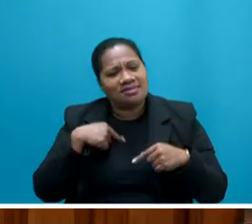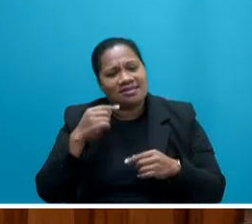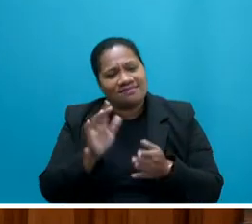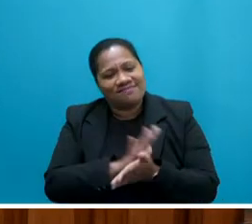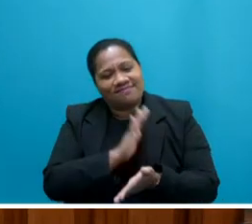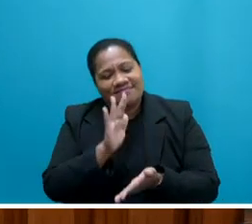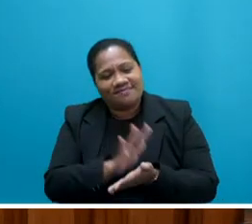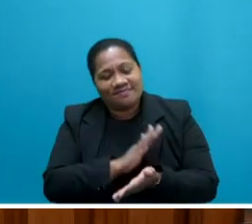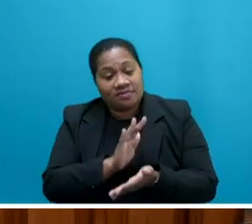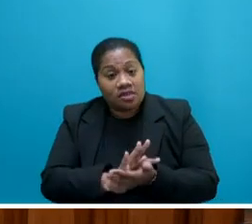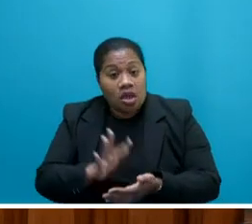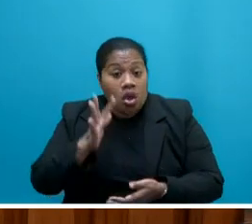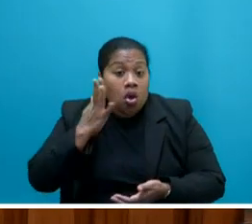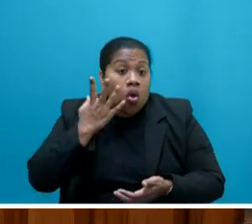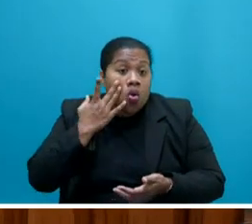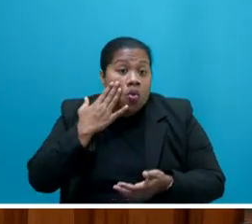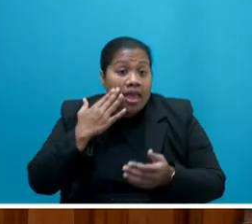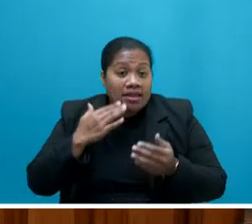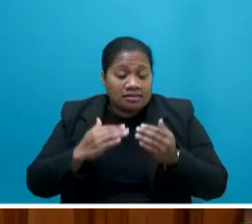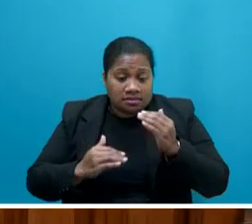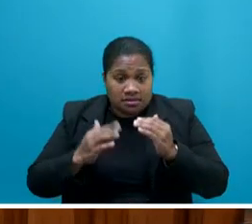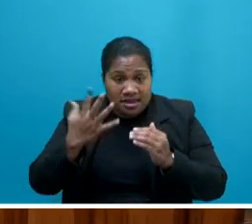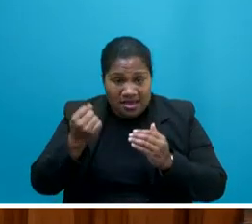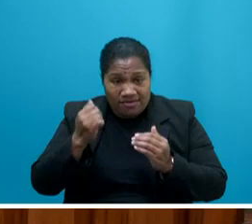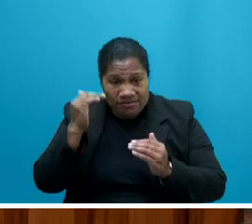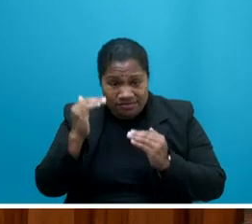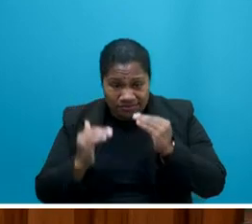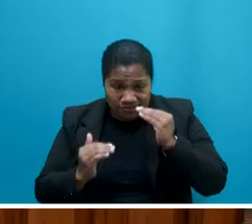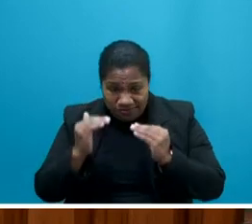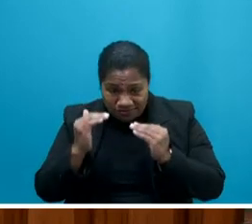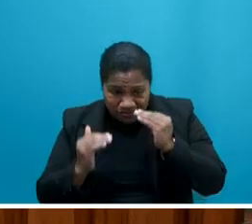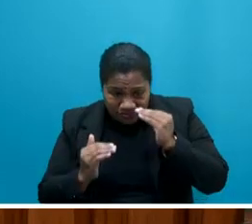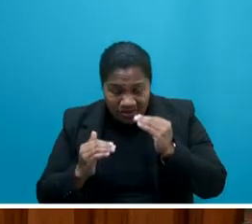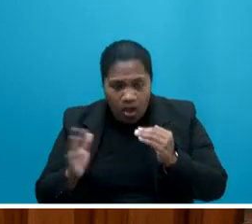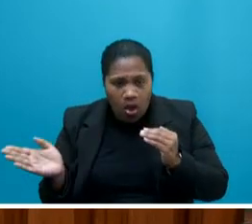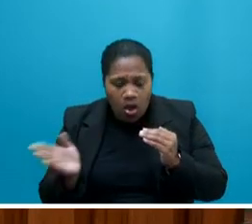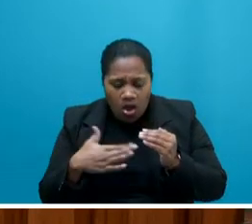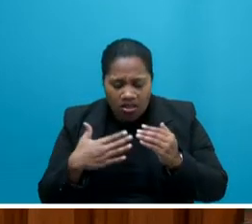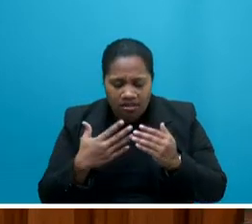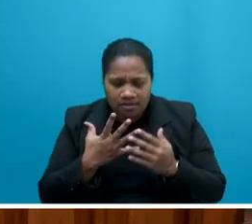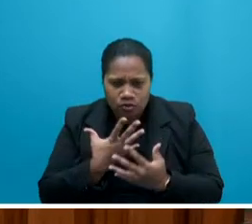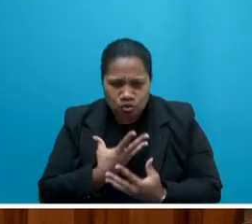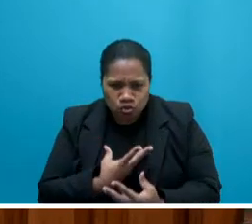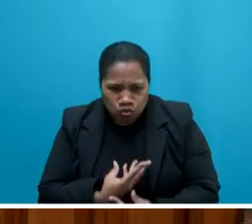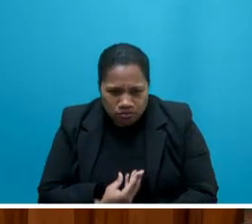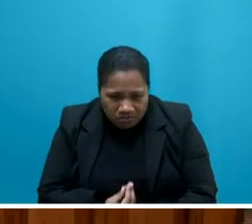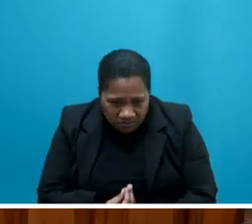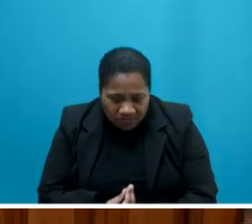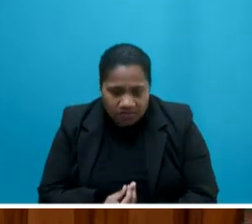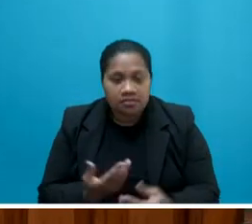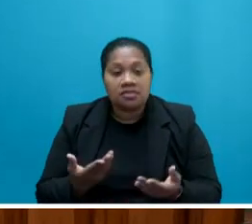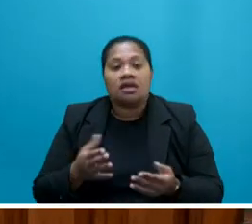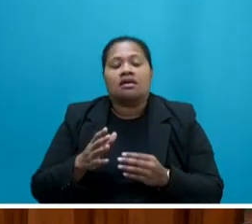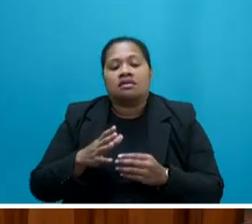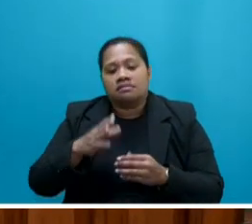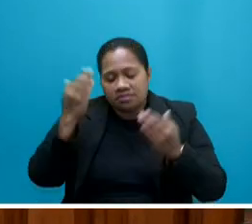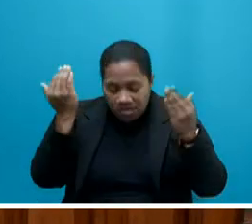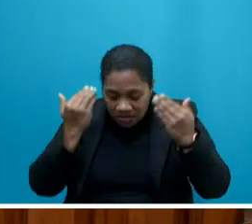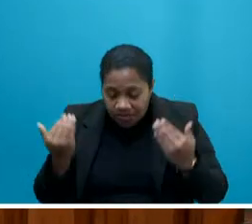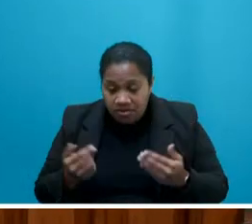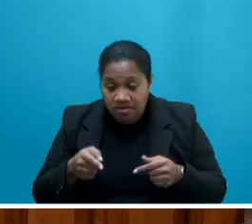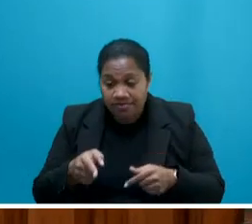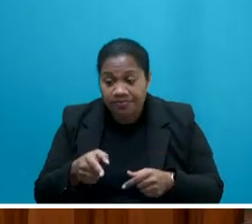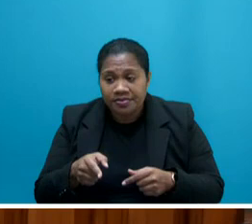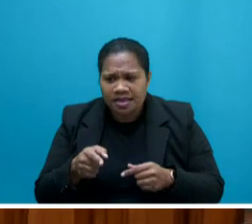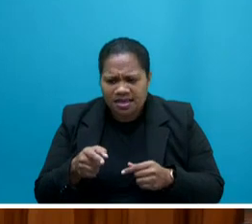injustice rules, everyone groans," unquote. Mr. Speaker, sir, the mention of school children who were definitely taught